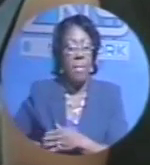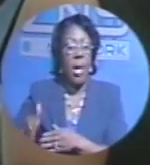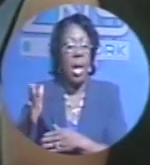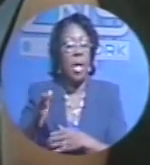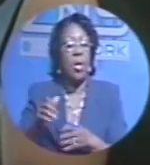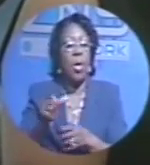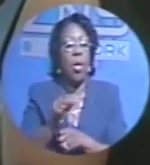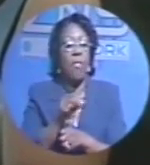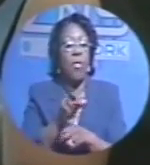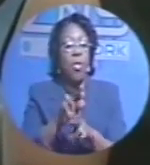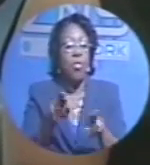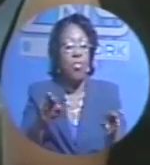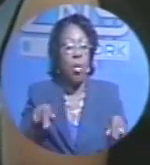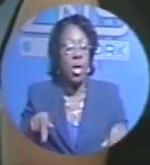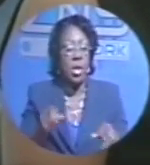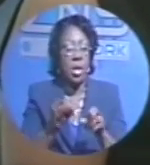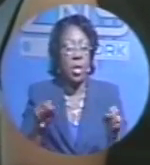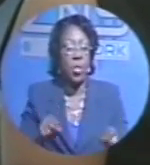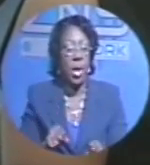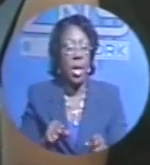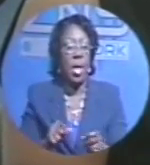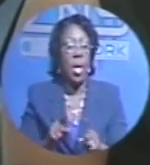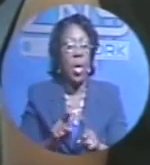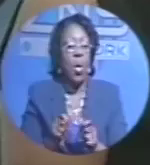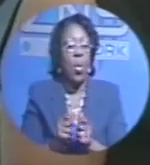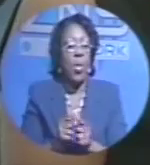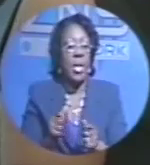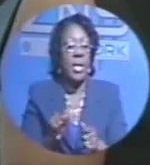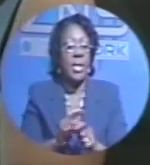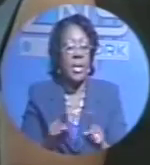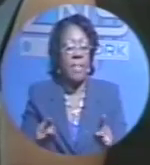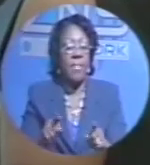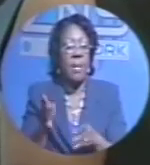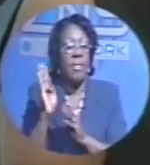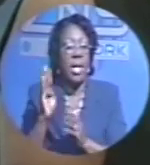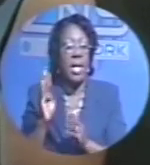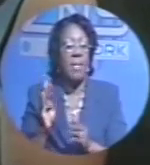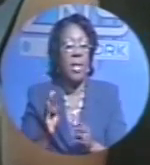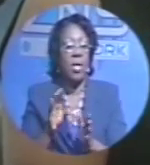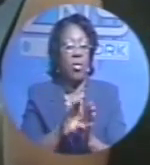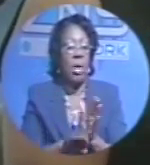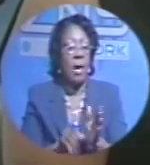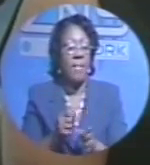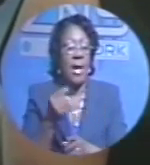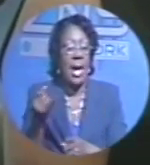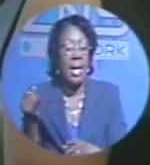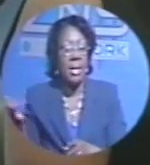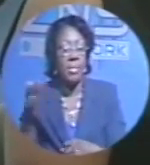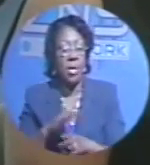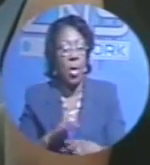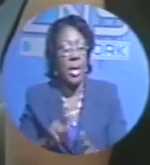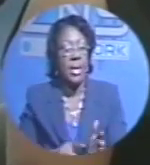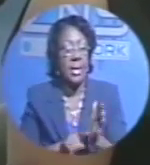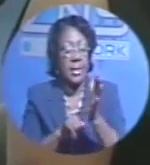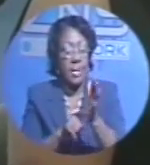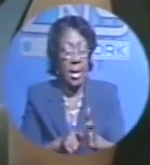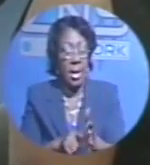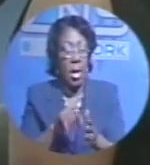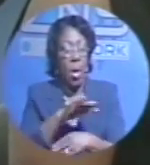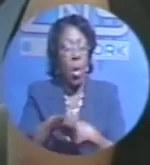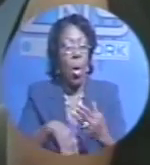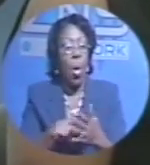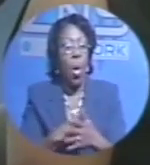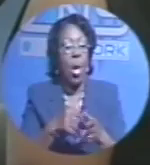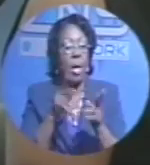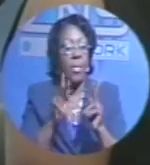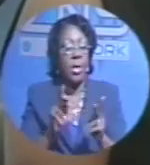afternoon, with various Bahamian delicacies and craft items on display. All persons throughout the country